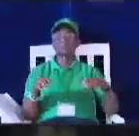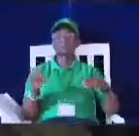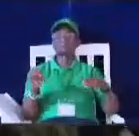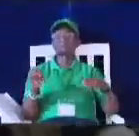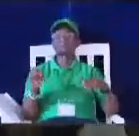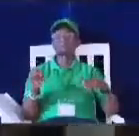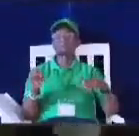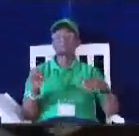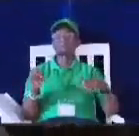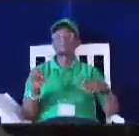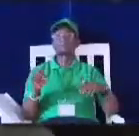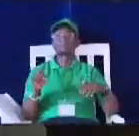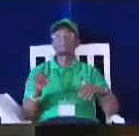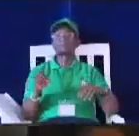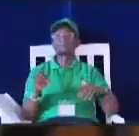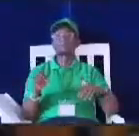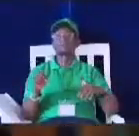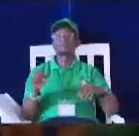Twelve.